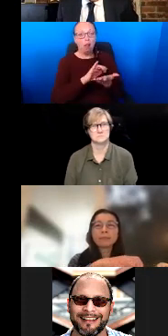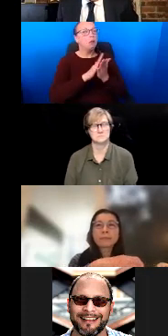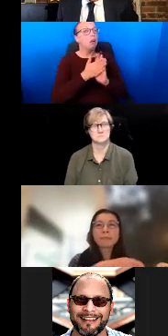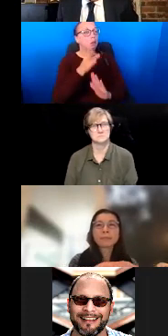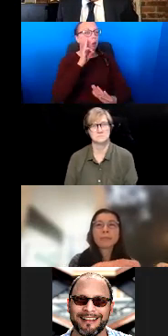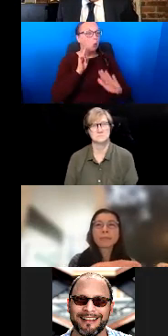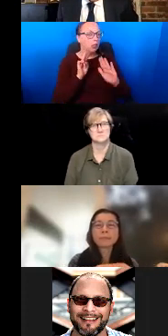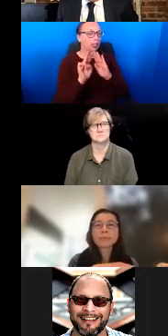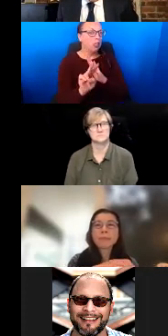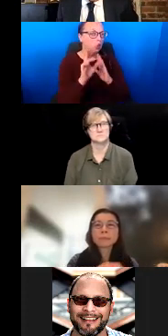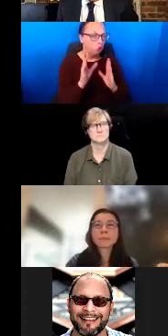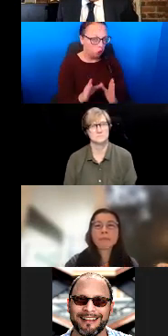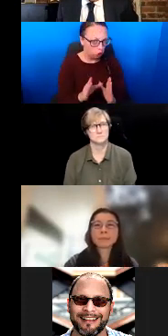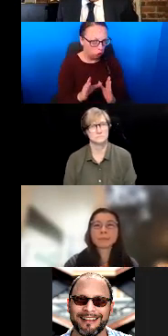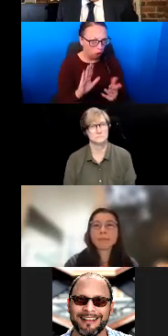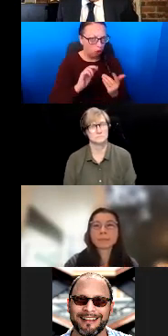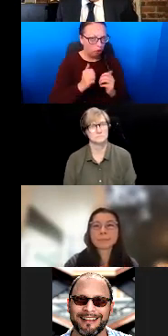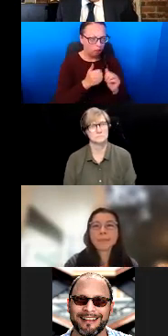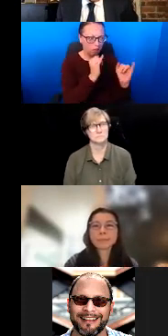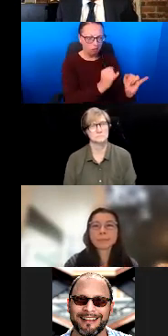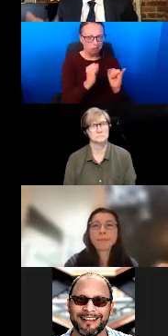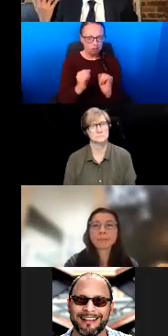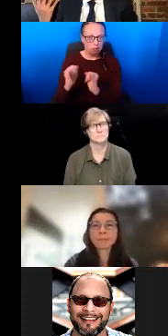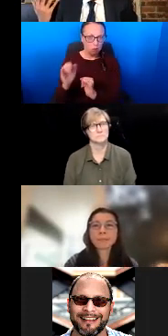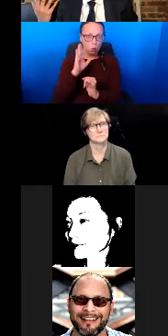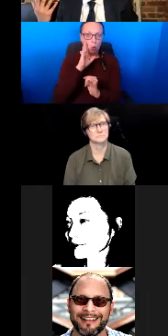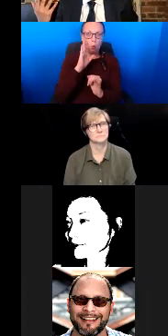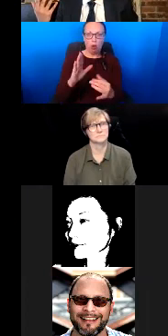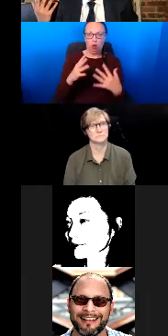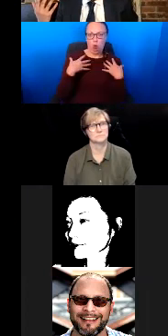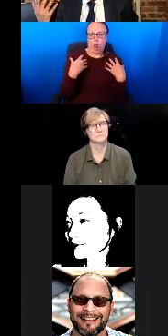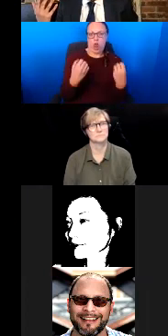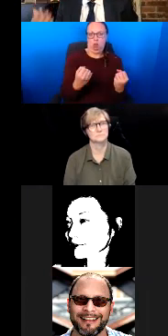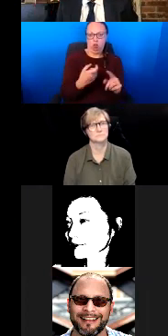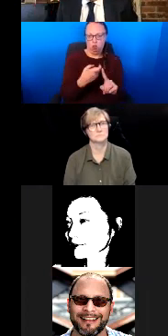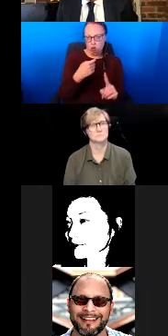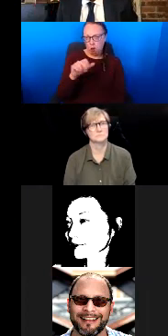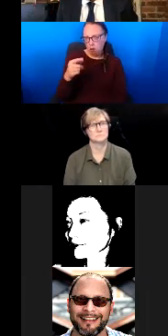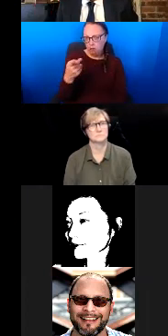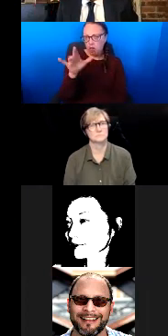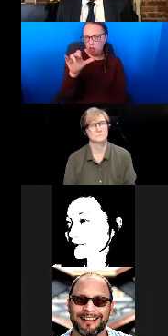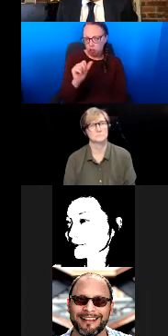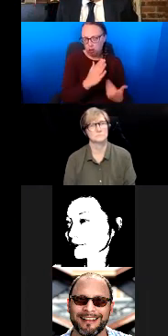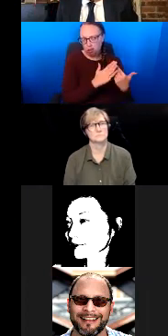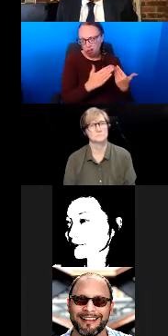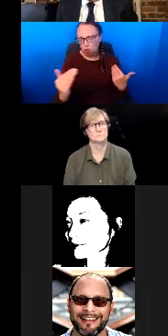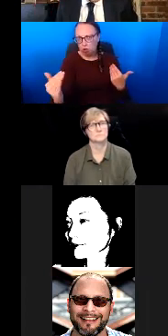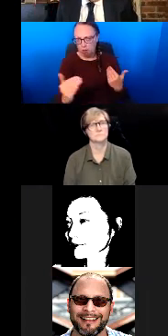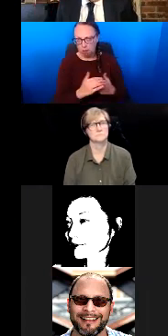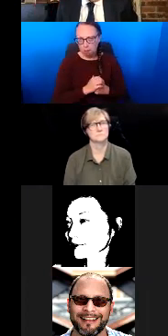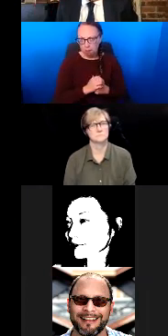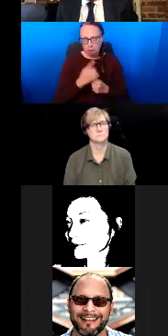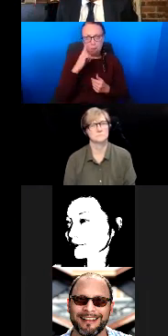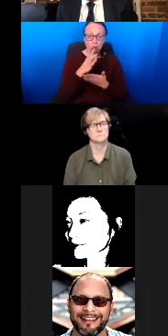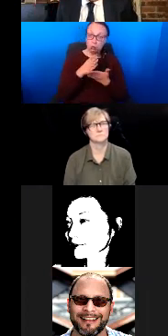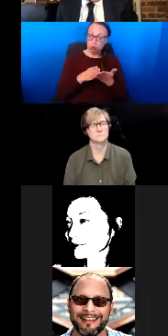of, to some extent, how these individuals are going to recover from their aphasia over time. So at least in some